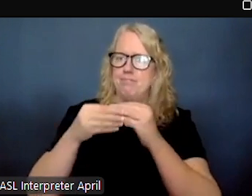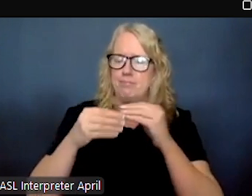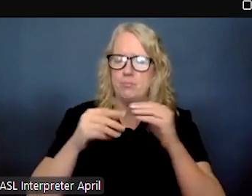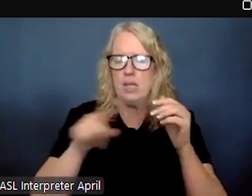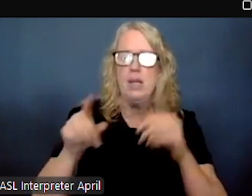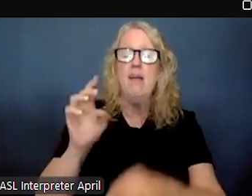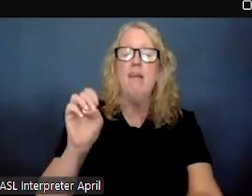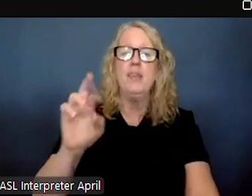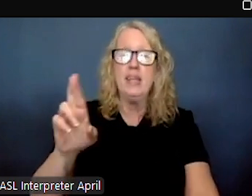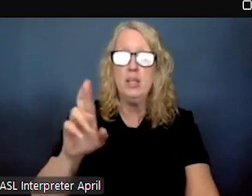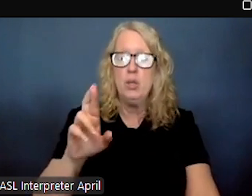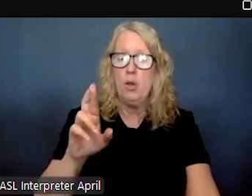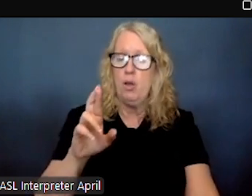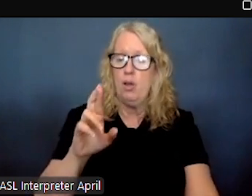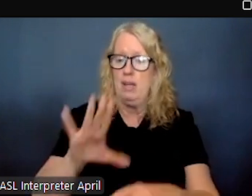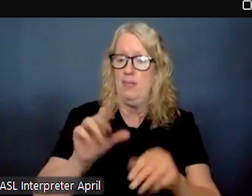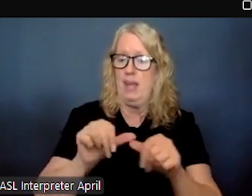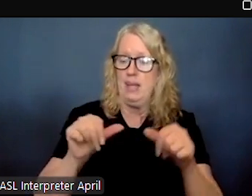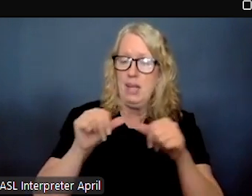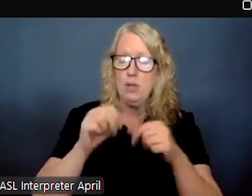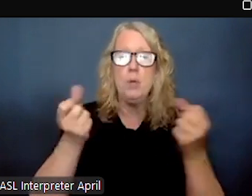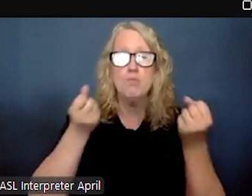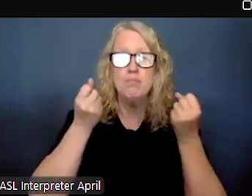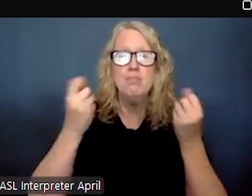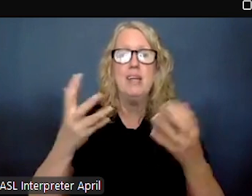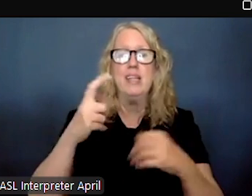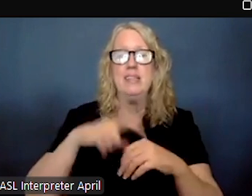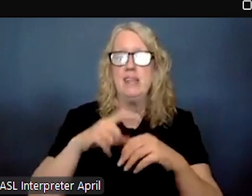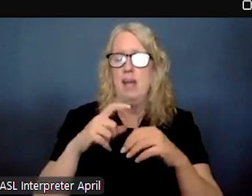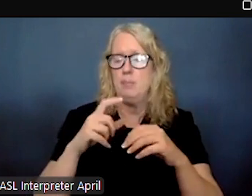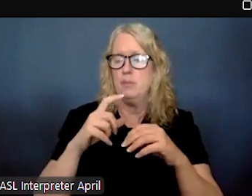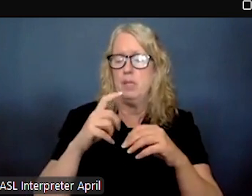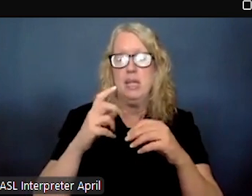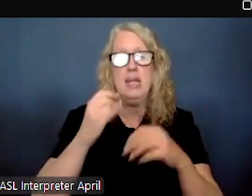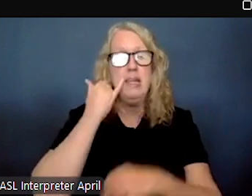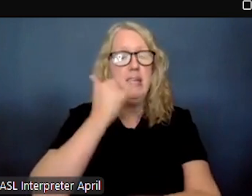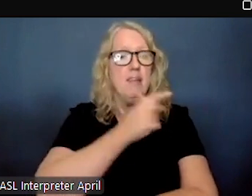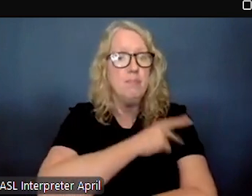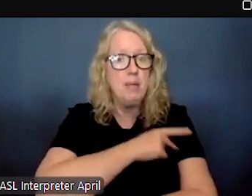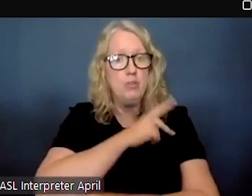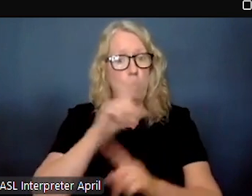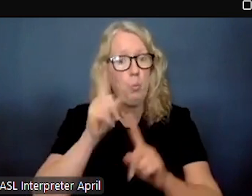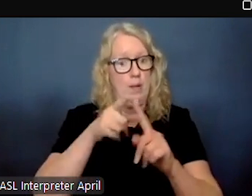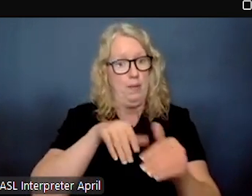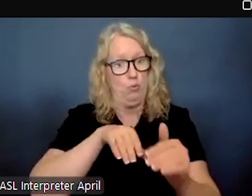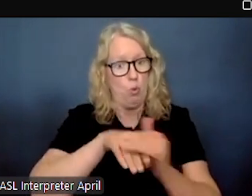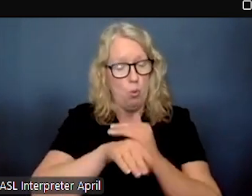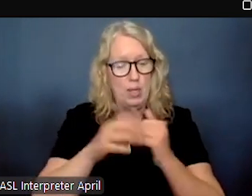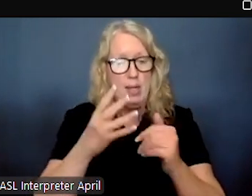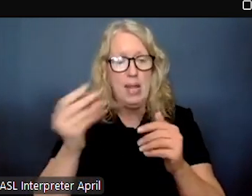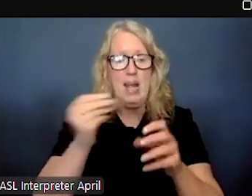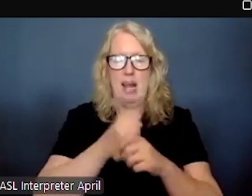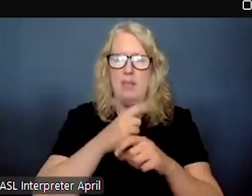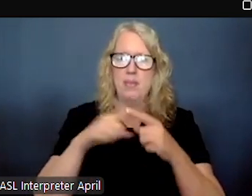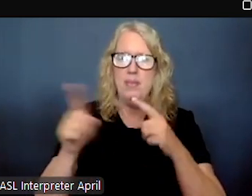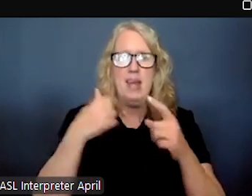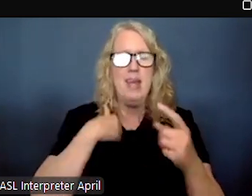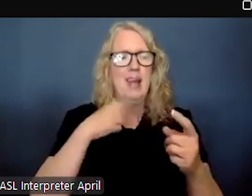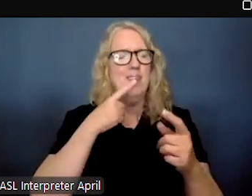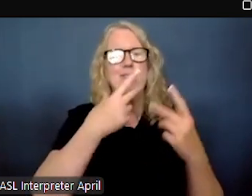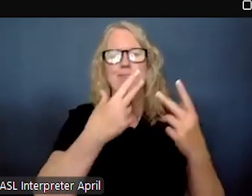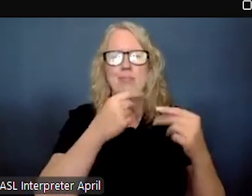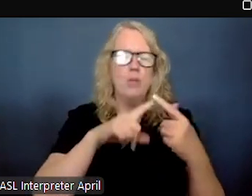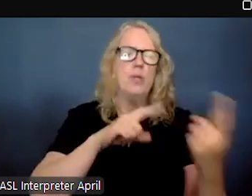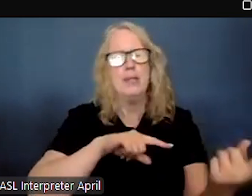the ERs in the area. A lot of times, whenever patients go in there, they get turned around and told to come here,